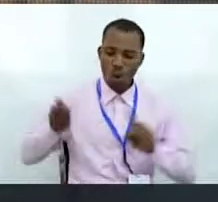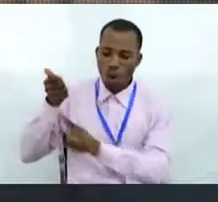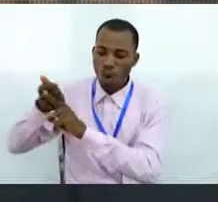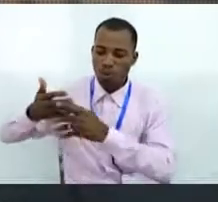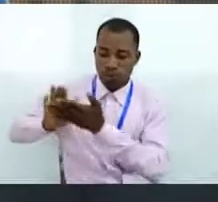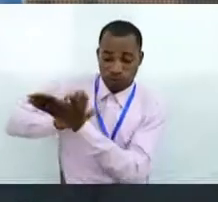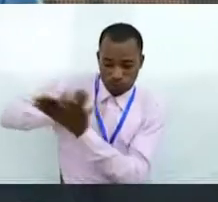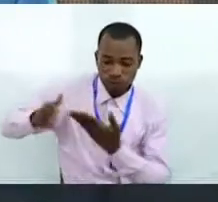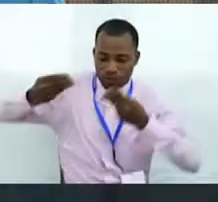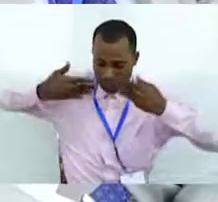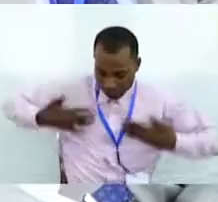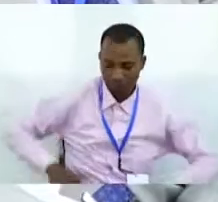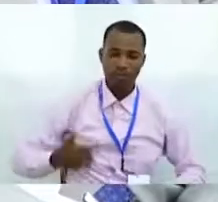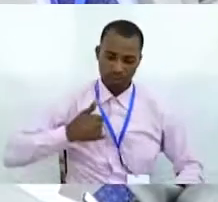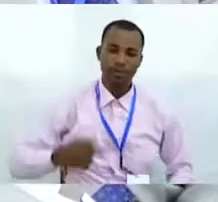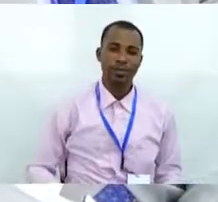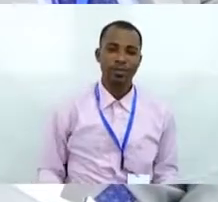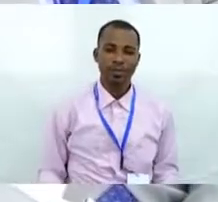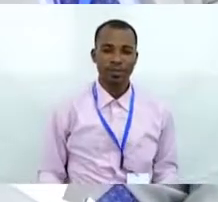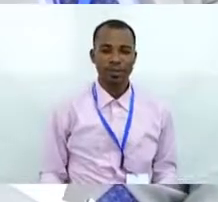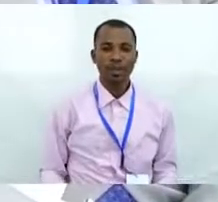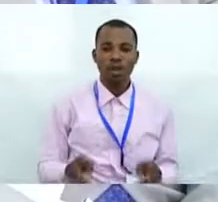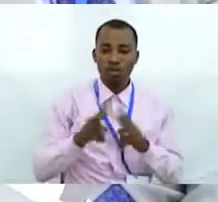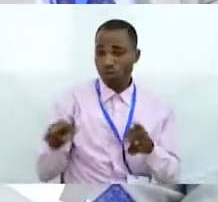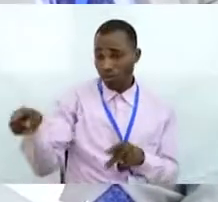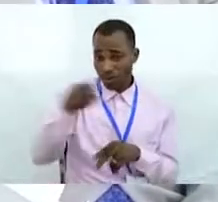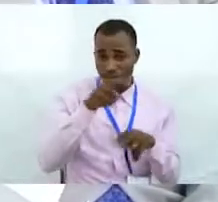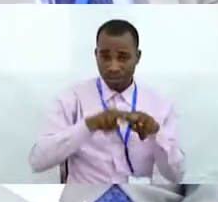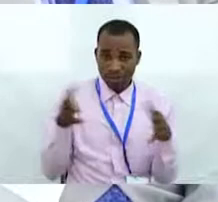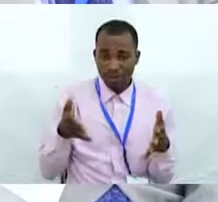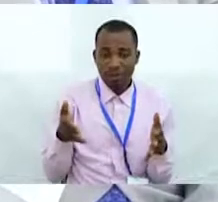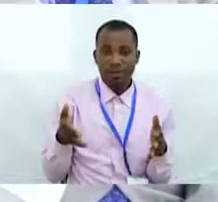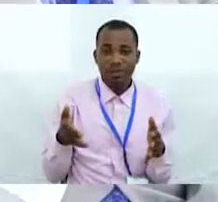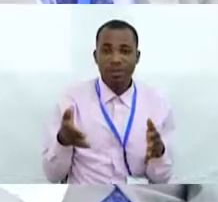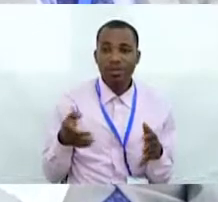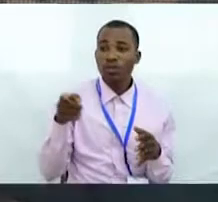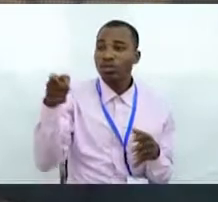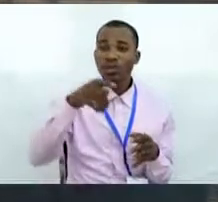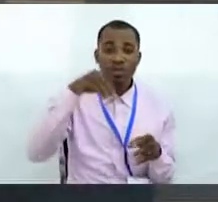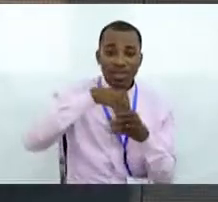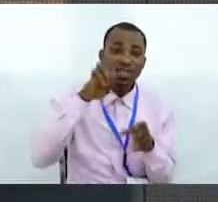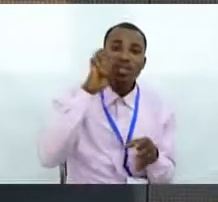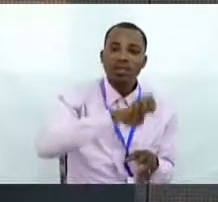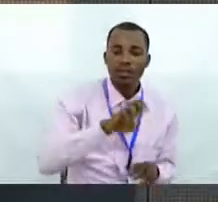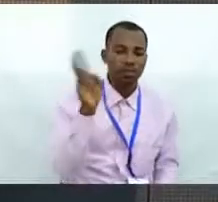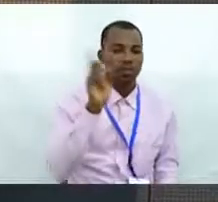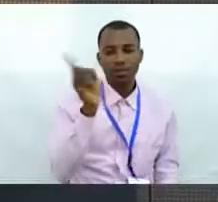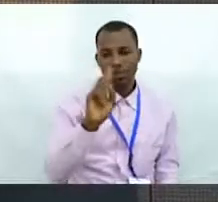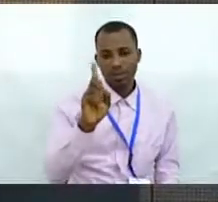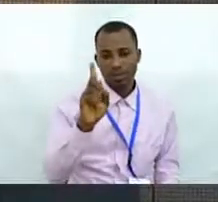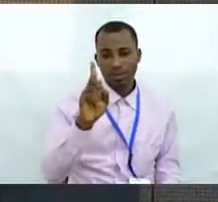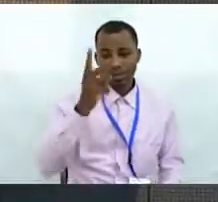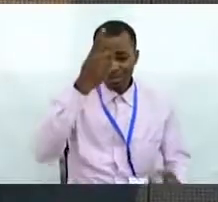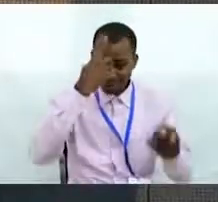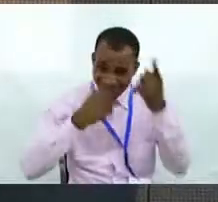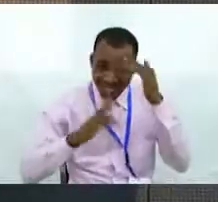righteousness. So seated here, there is nobody who is an evil person. Because of the finished